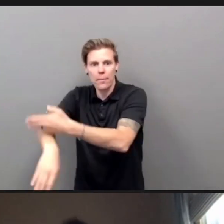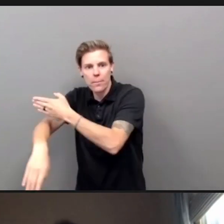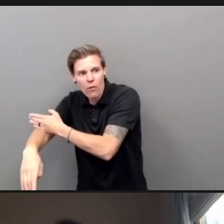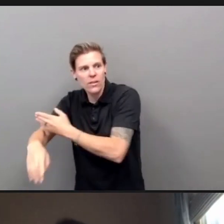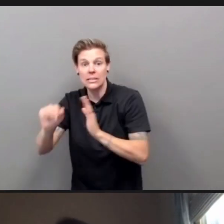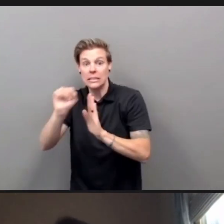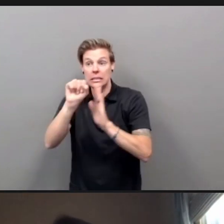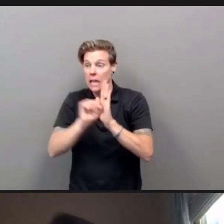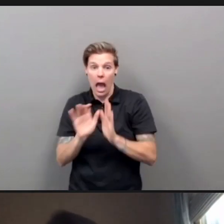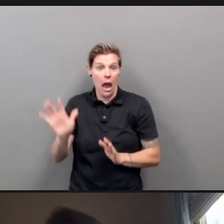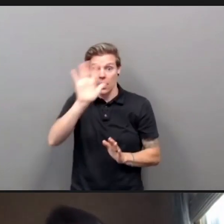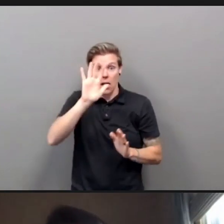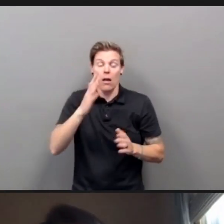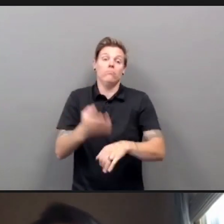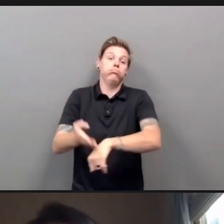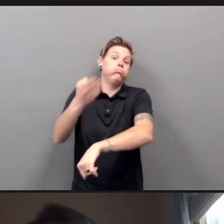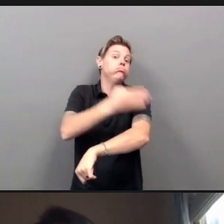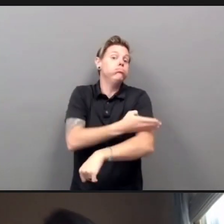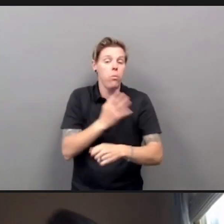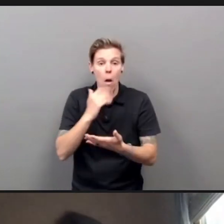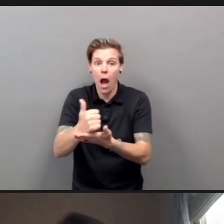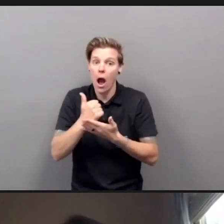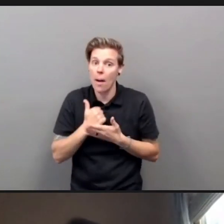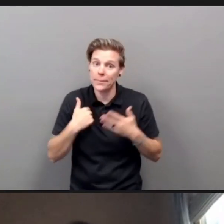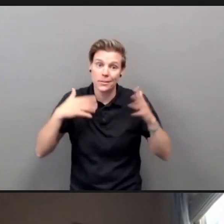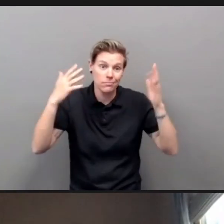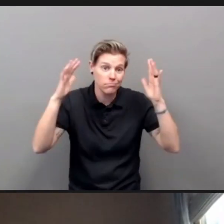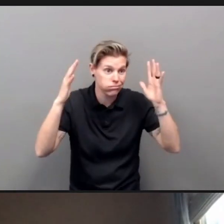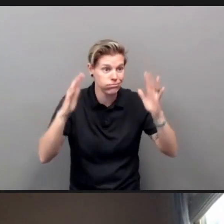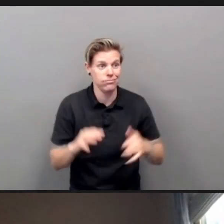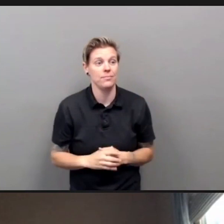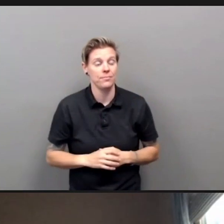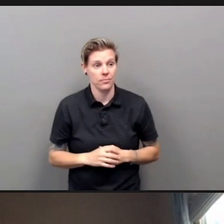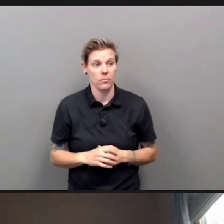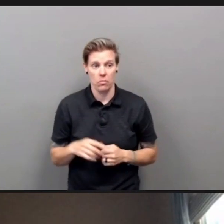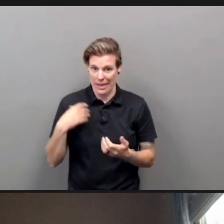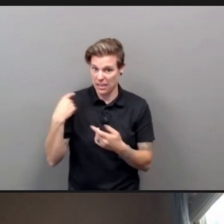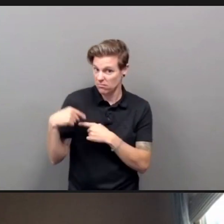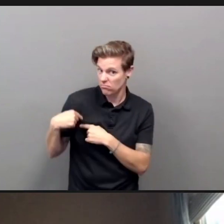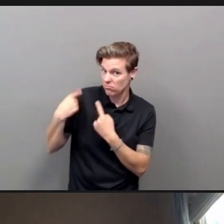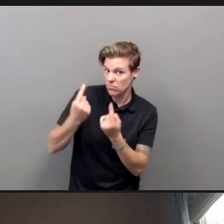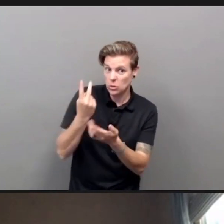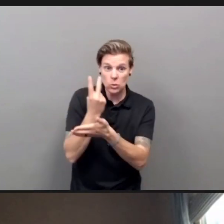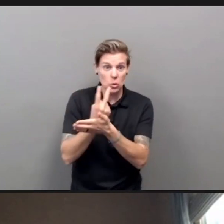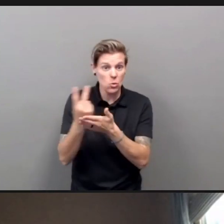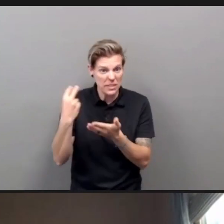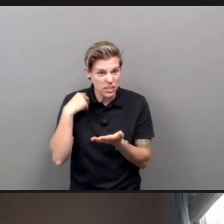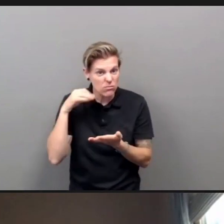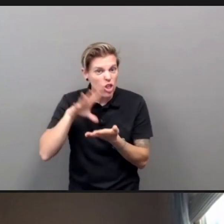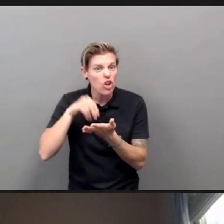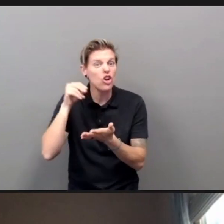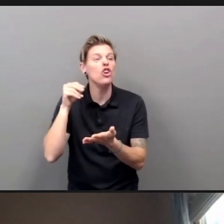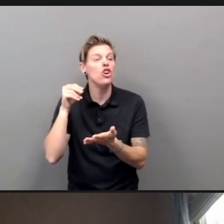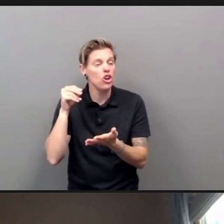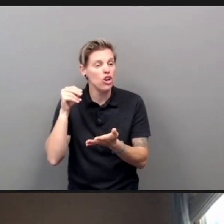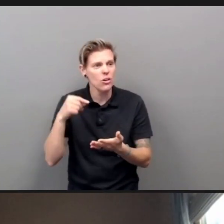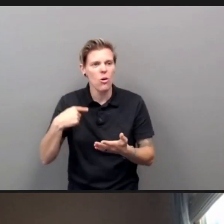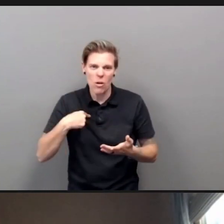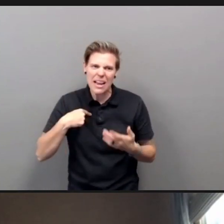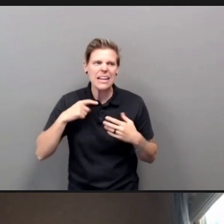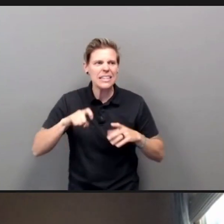what we've learned in the past couple of weeks is we've actually, without even knowing it, provided huge protection for our kids